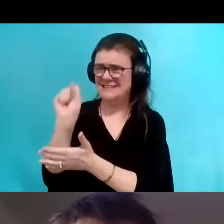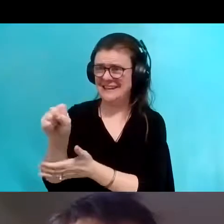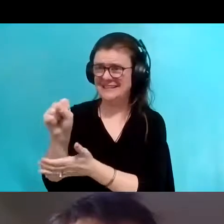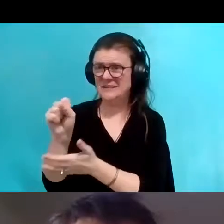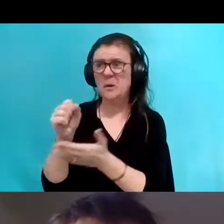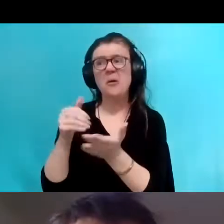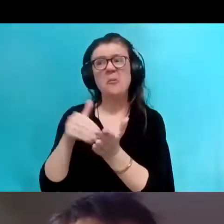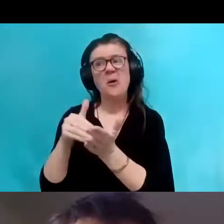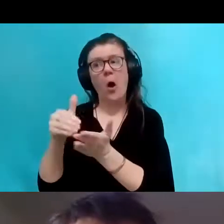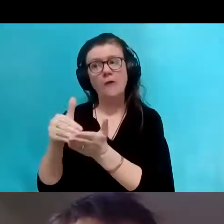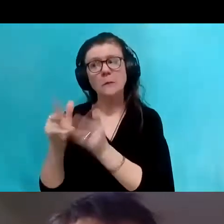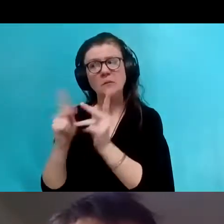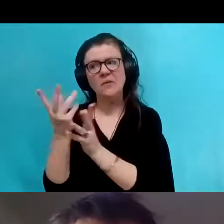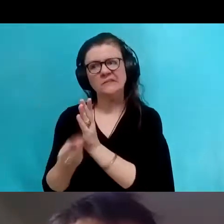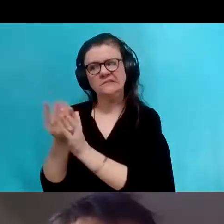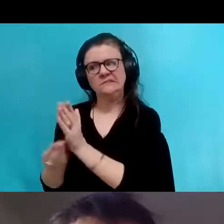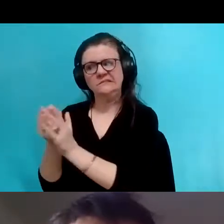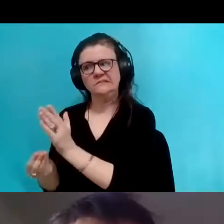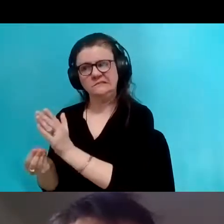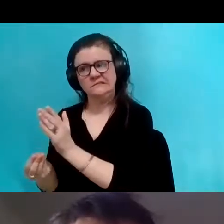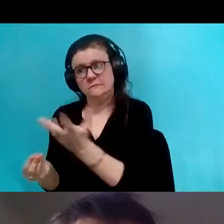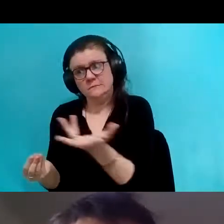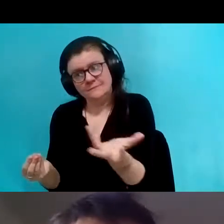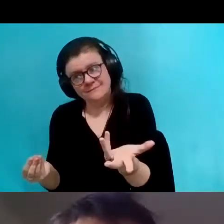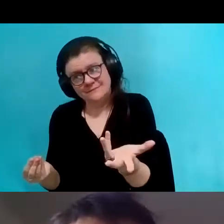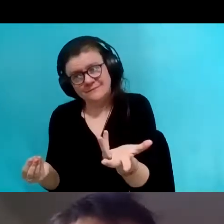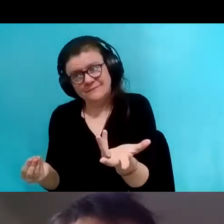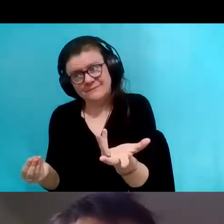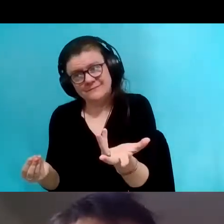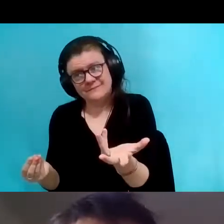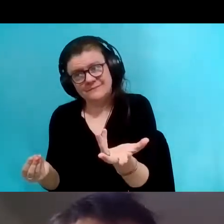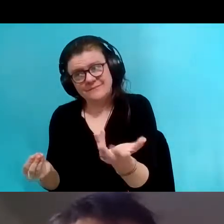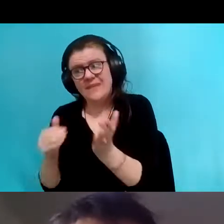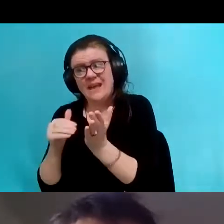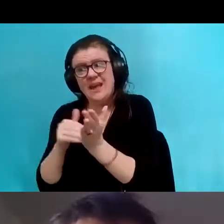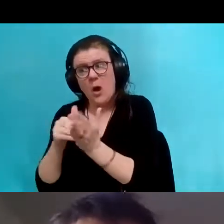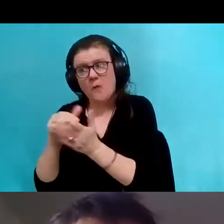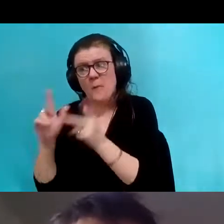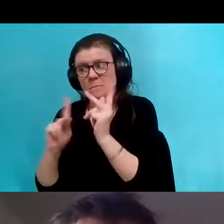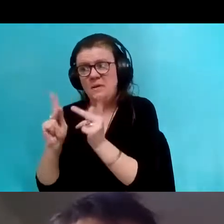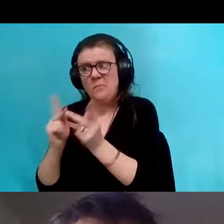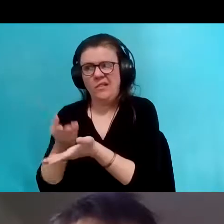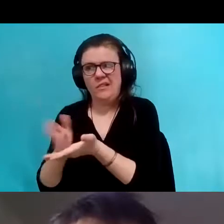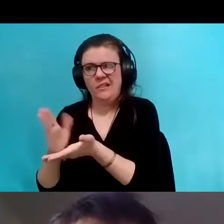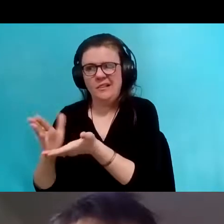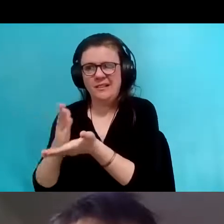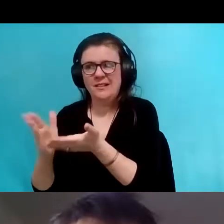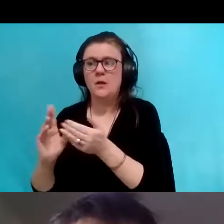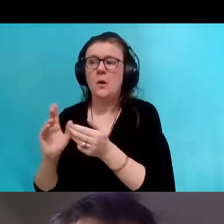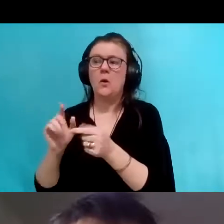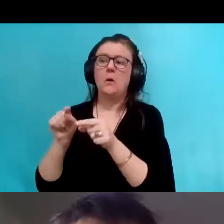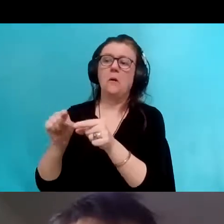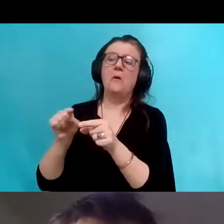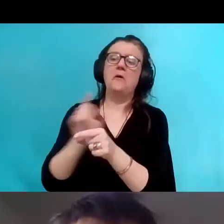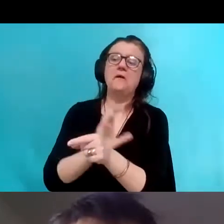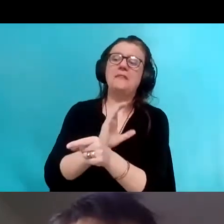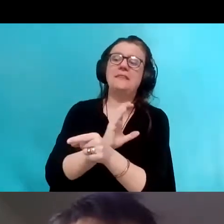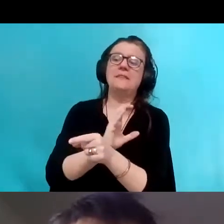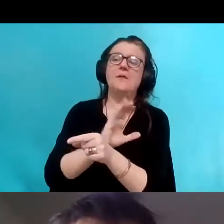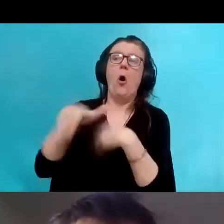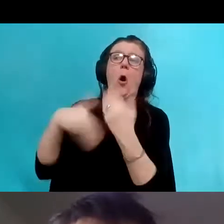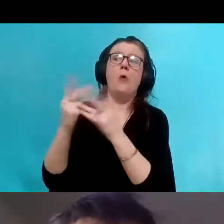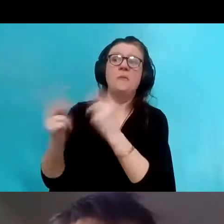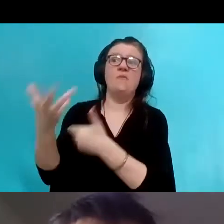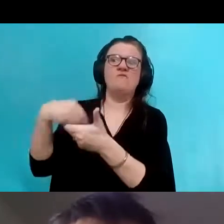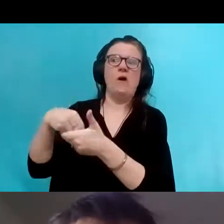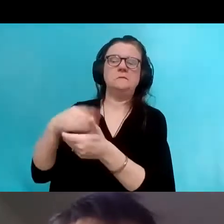capture everyone by design, and quite often they're masking those inter-household characteristics. So we need